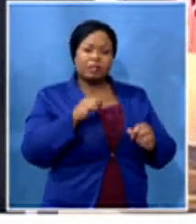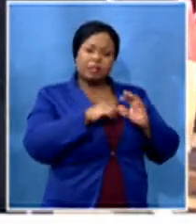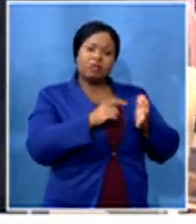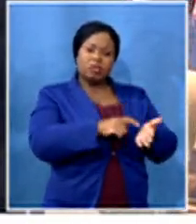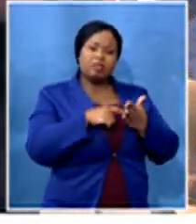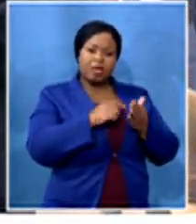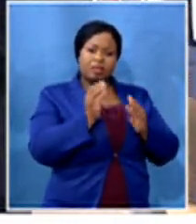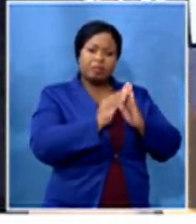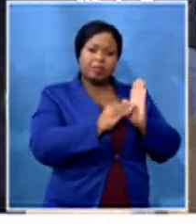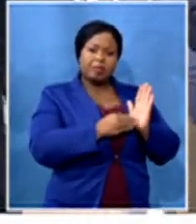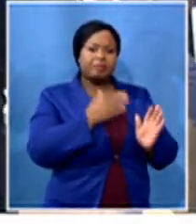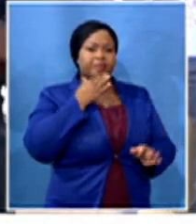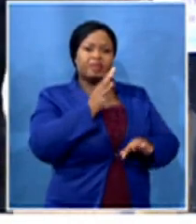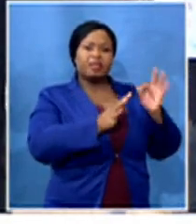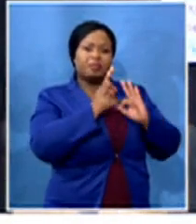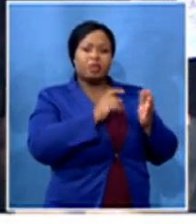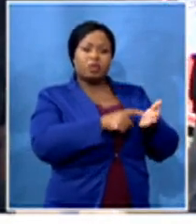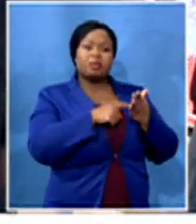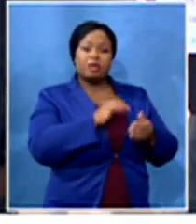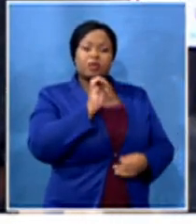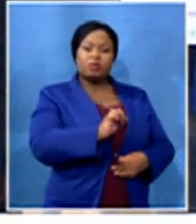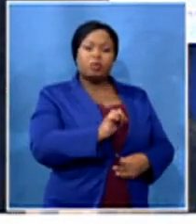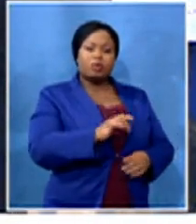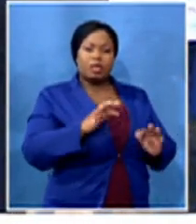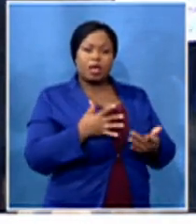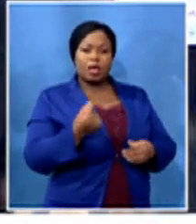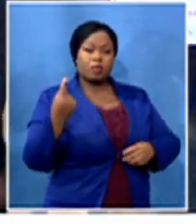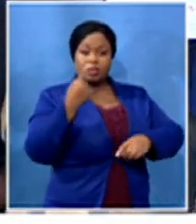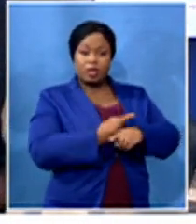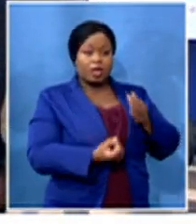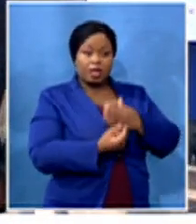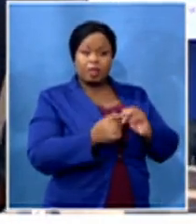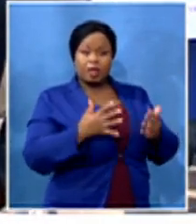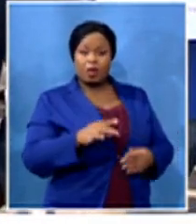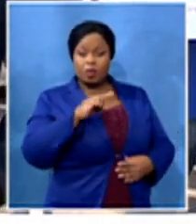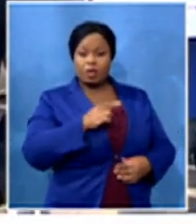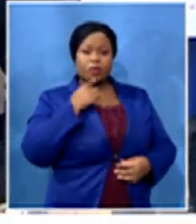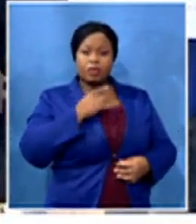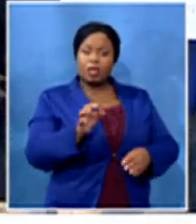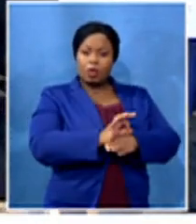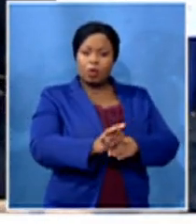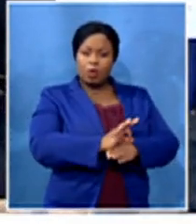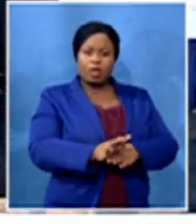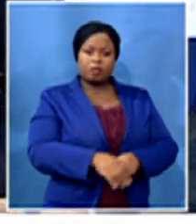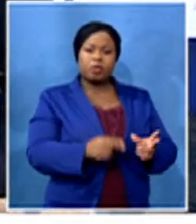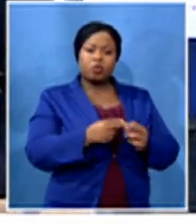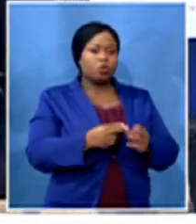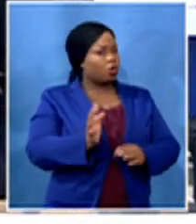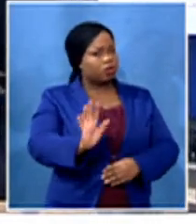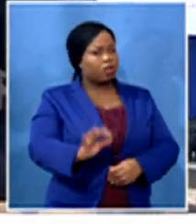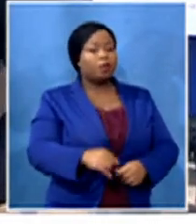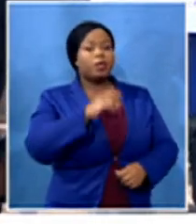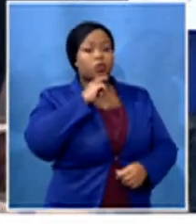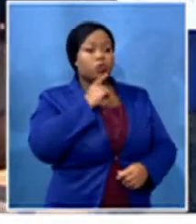demands. Talk to us about your demands and how this day came about. I understand that this was not organized by the unions but were organized